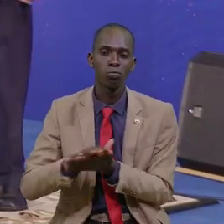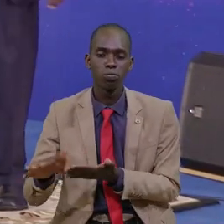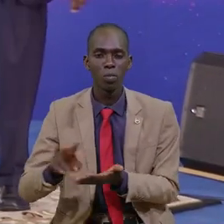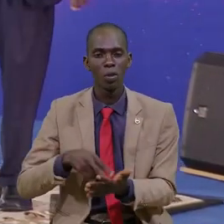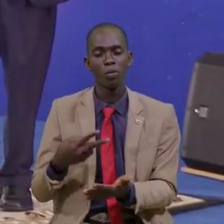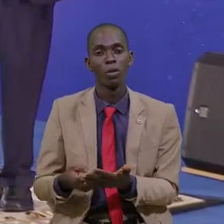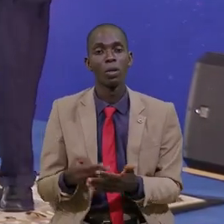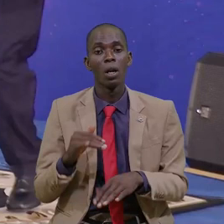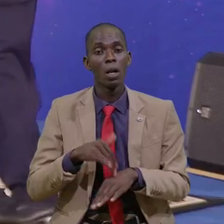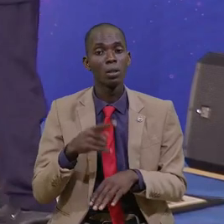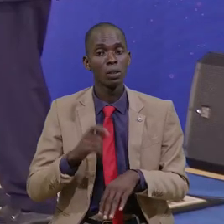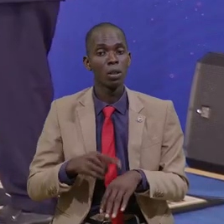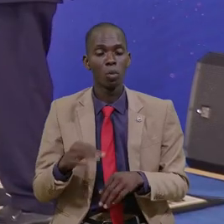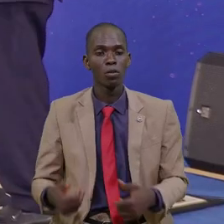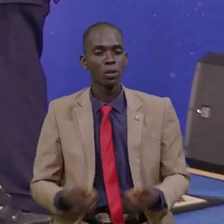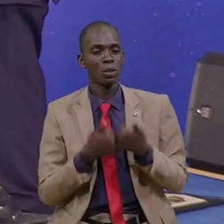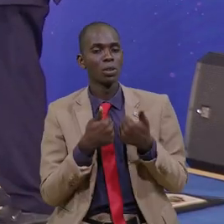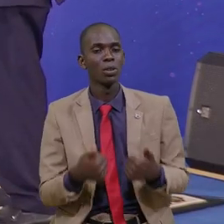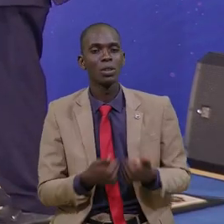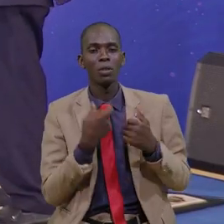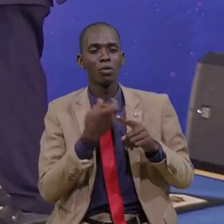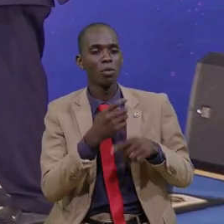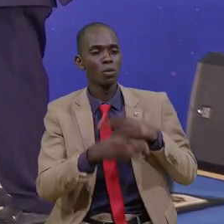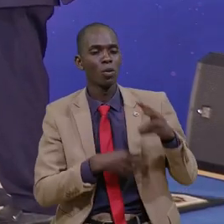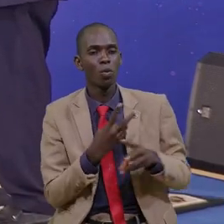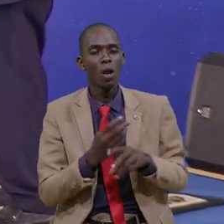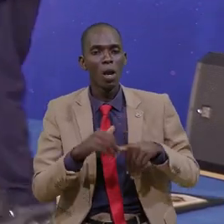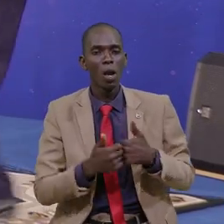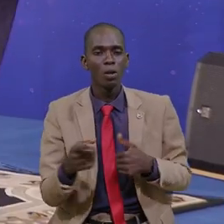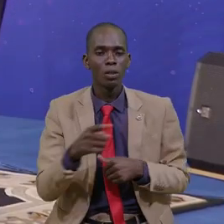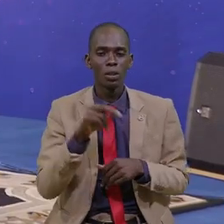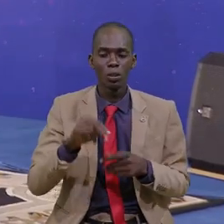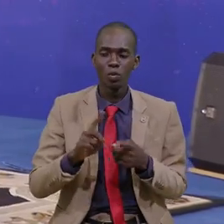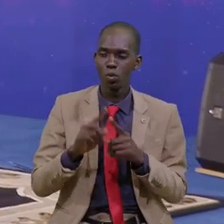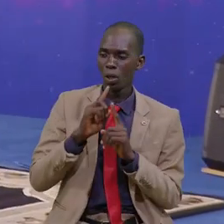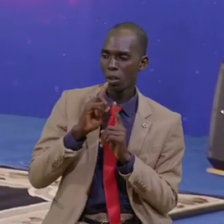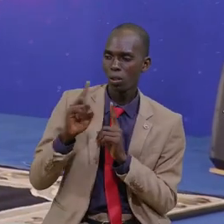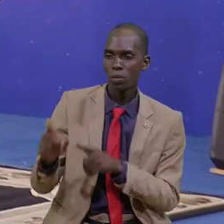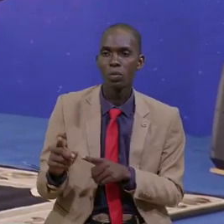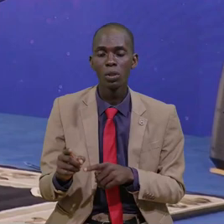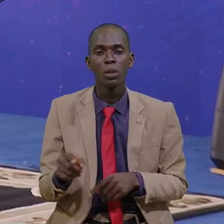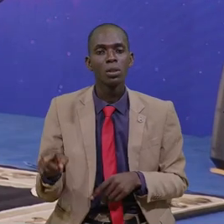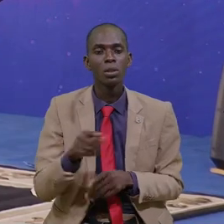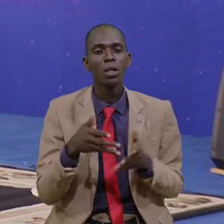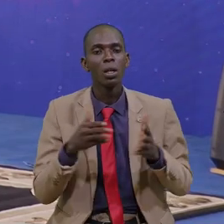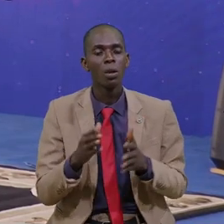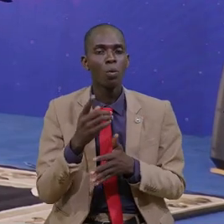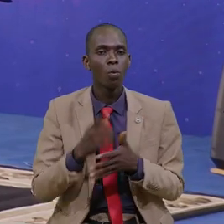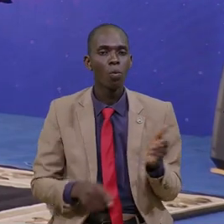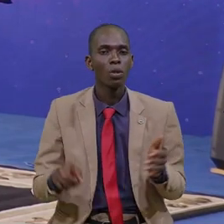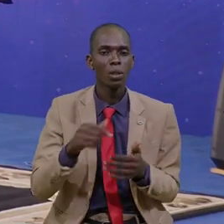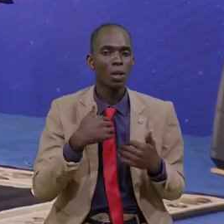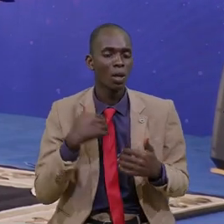challenge from the world, how they ought to respond, how they ought to react. They let what they have heard, they let